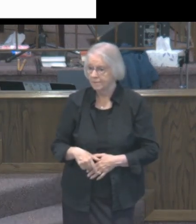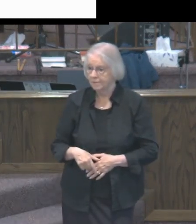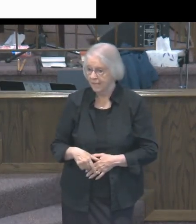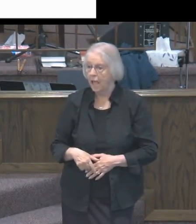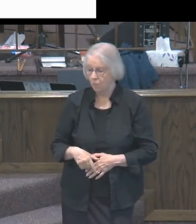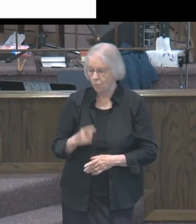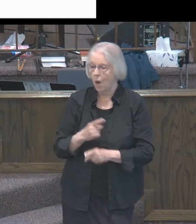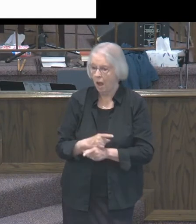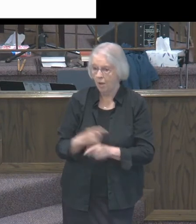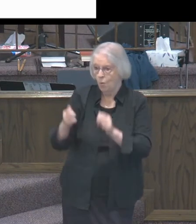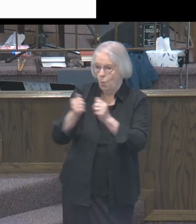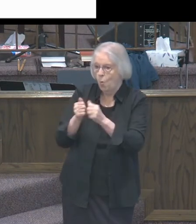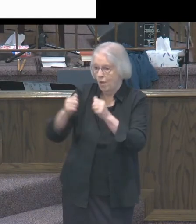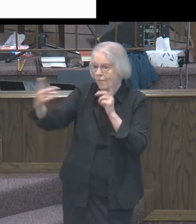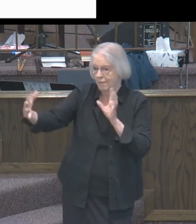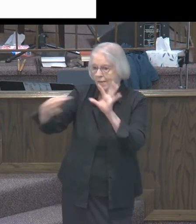self-control, they are not